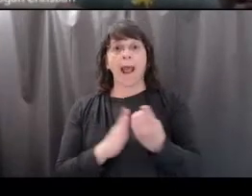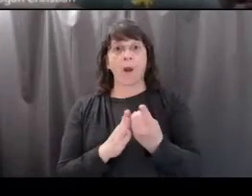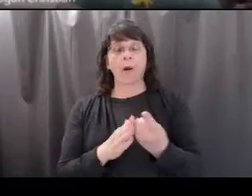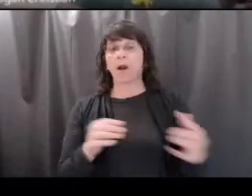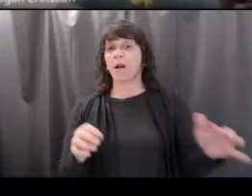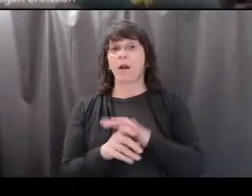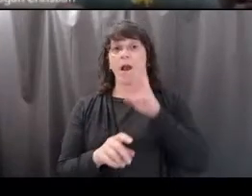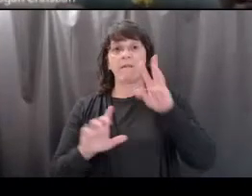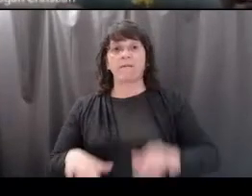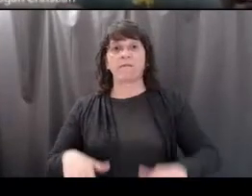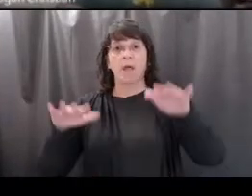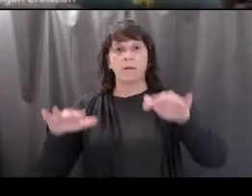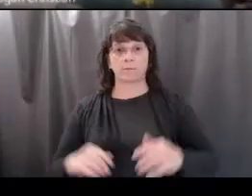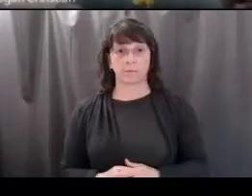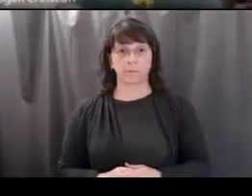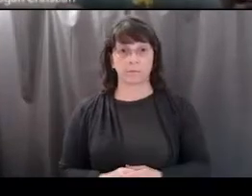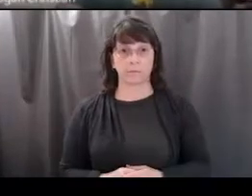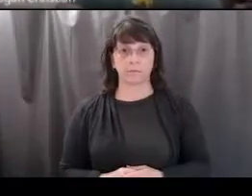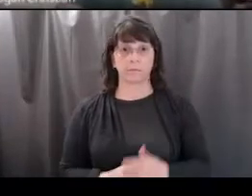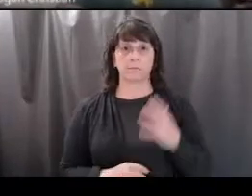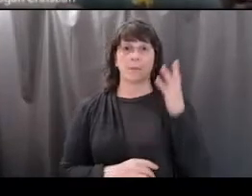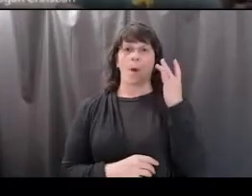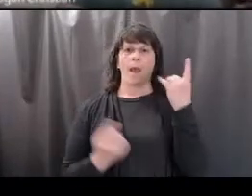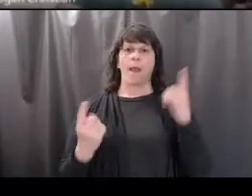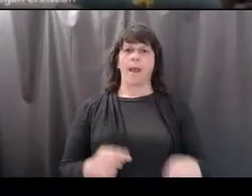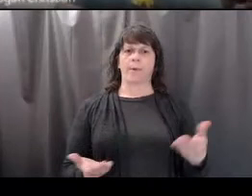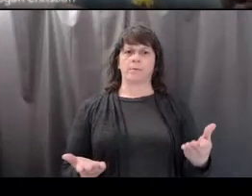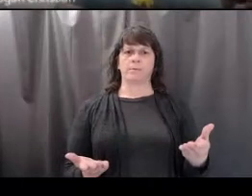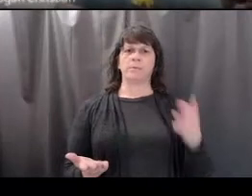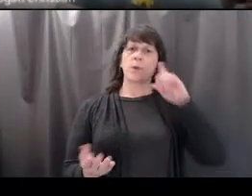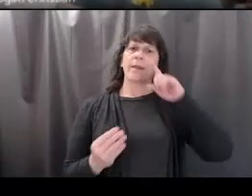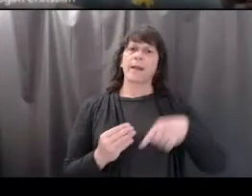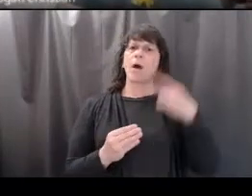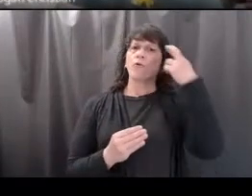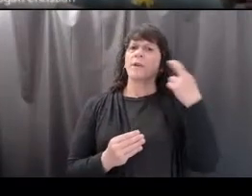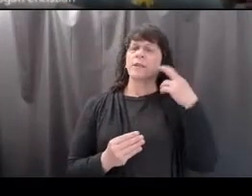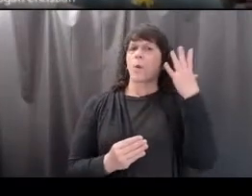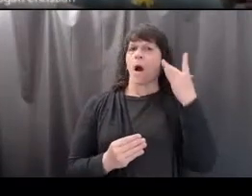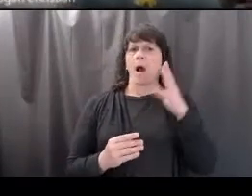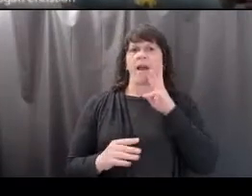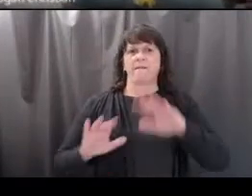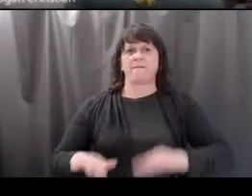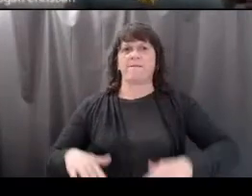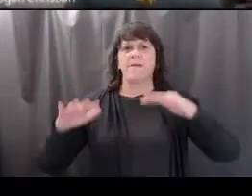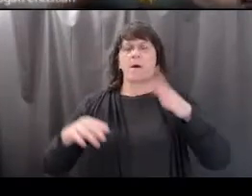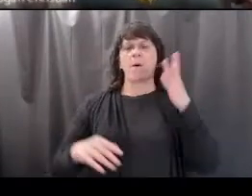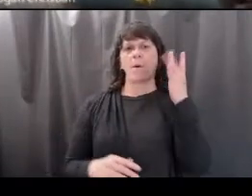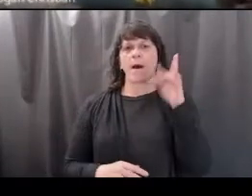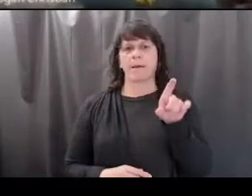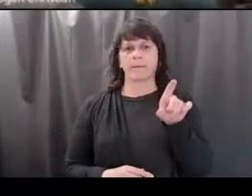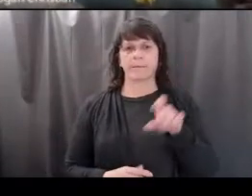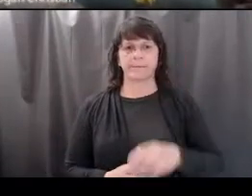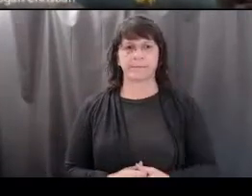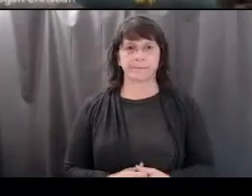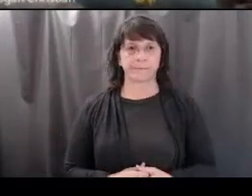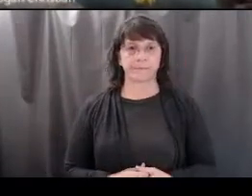flooded on the right. So why might that be? Think about some reasons as to why the stream flow might have changed so